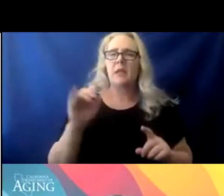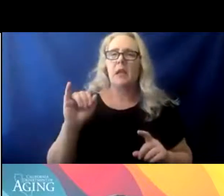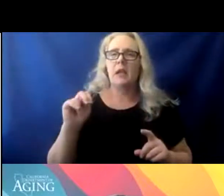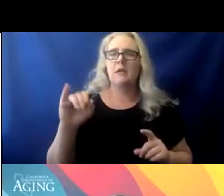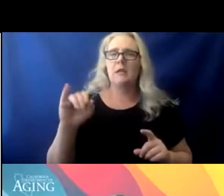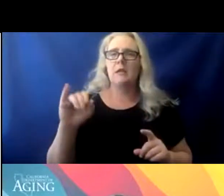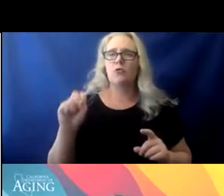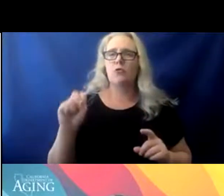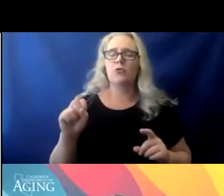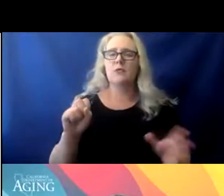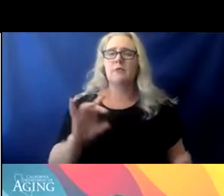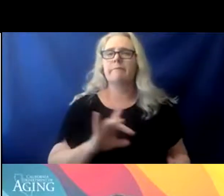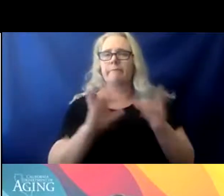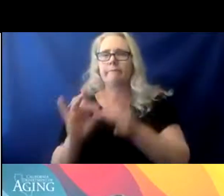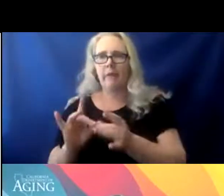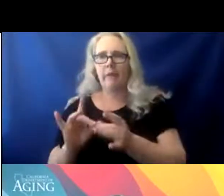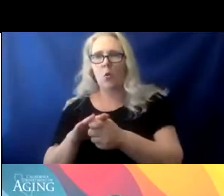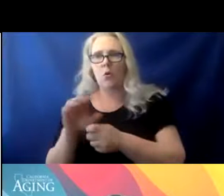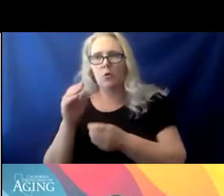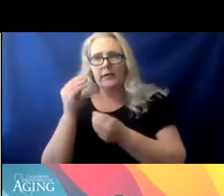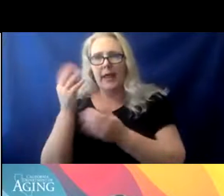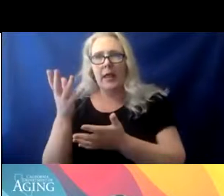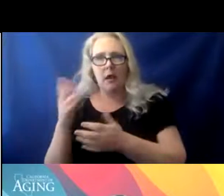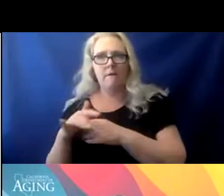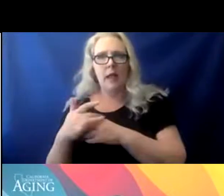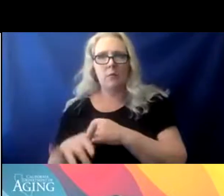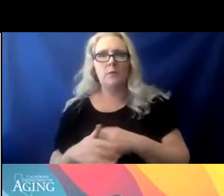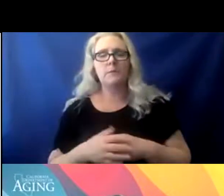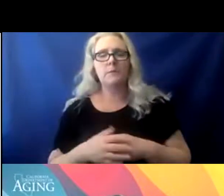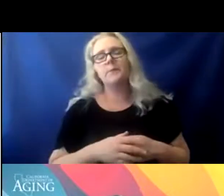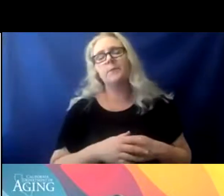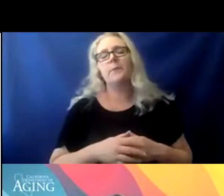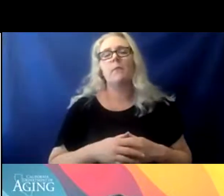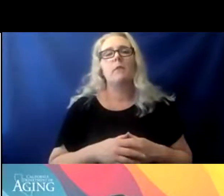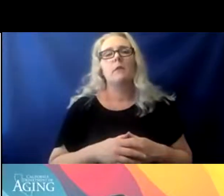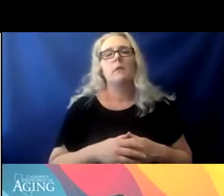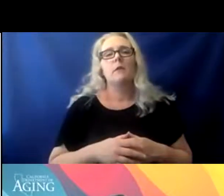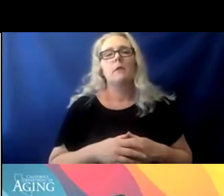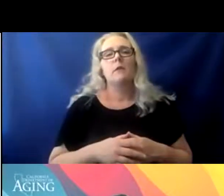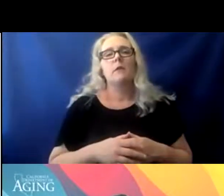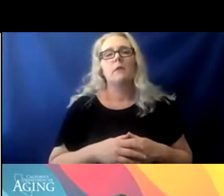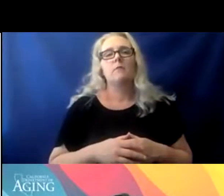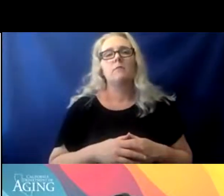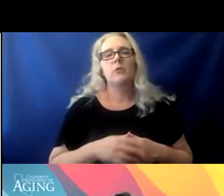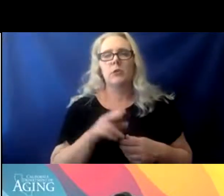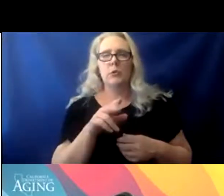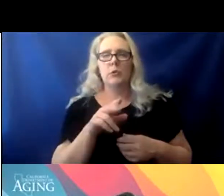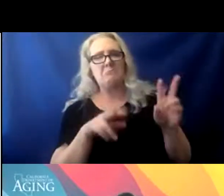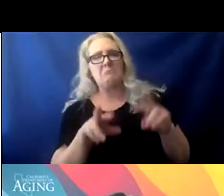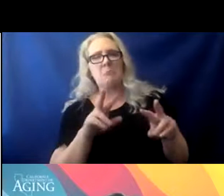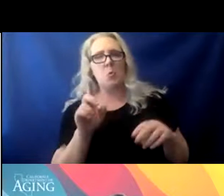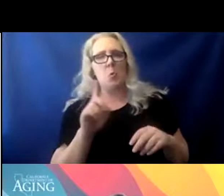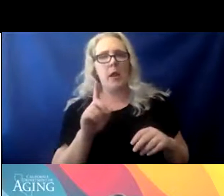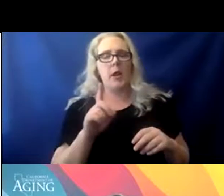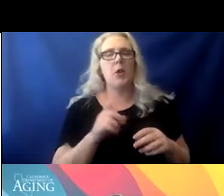local data available. So I'll show you some of that in just a moment, but this gives you a sense of where some of those local capabilities are. And